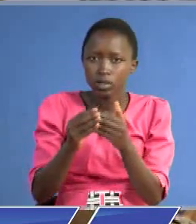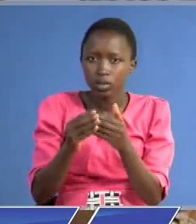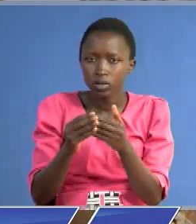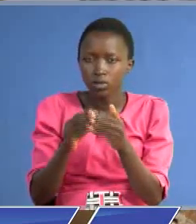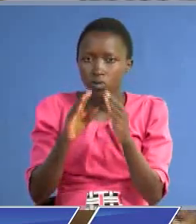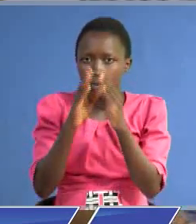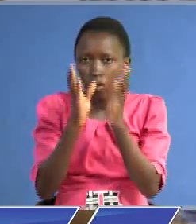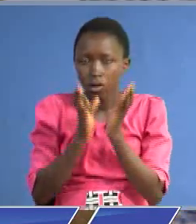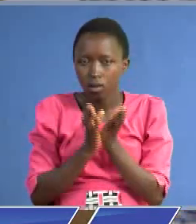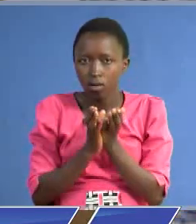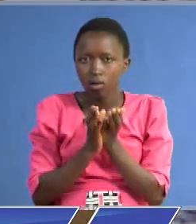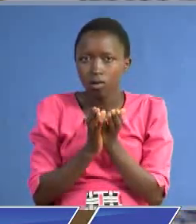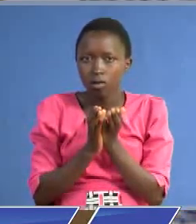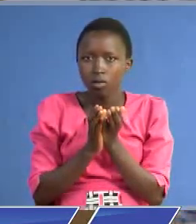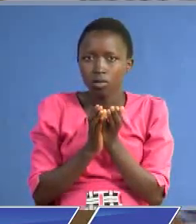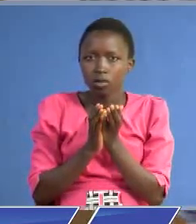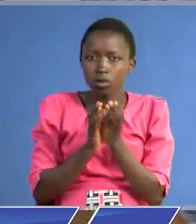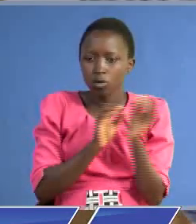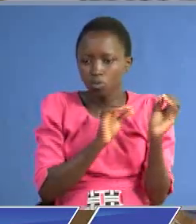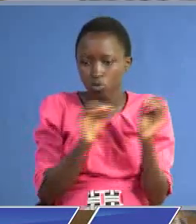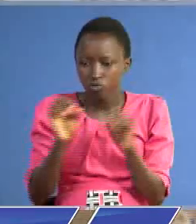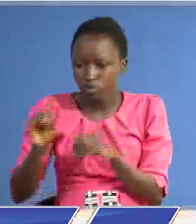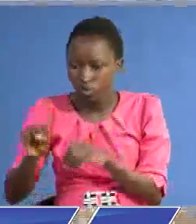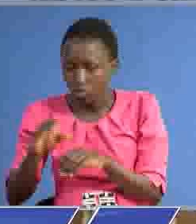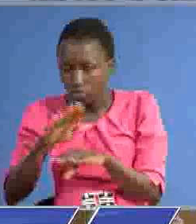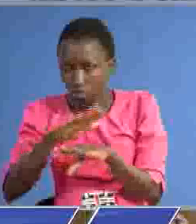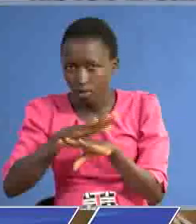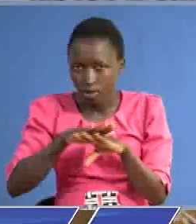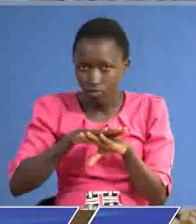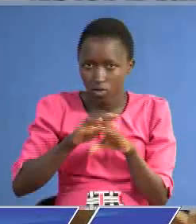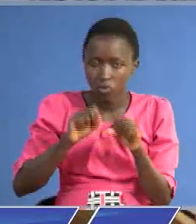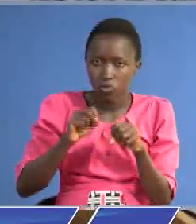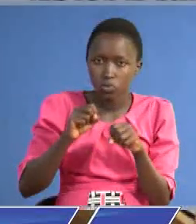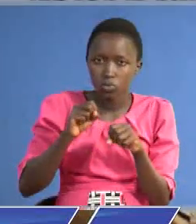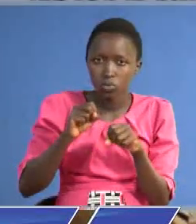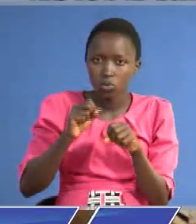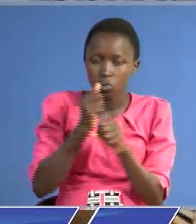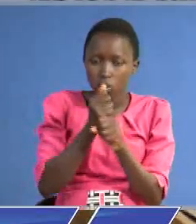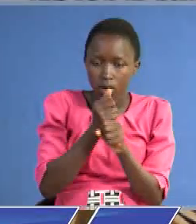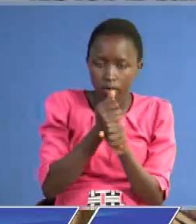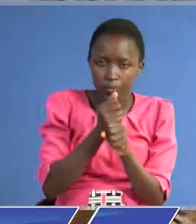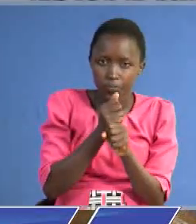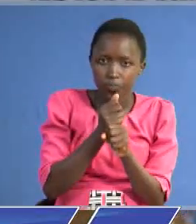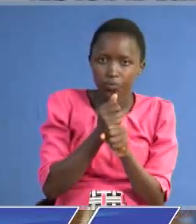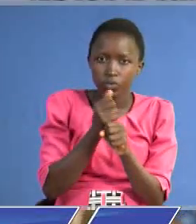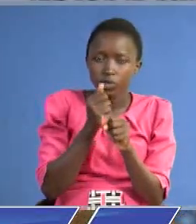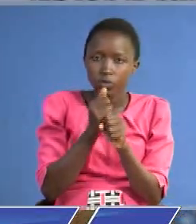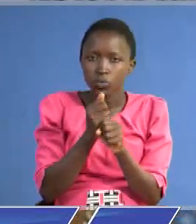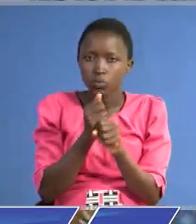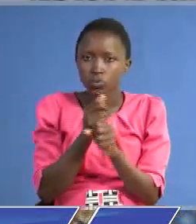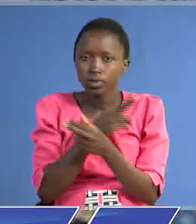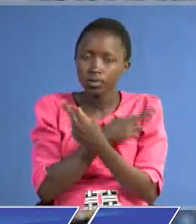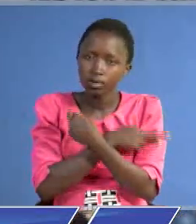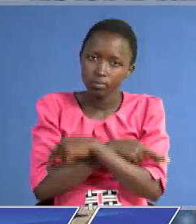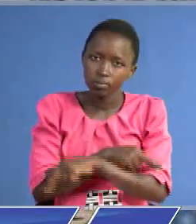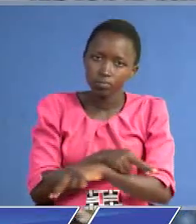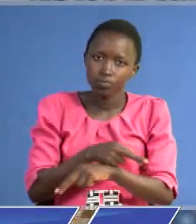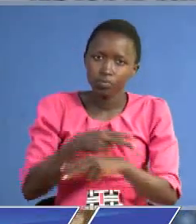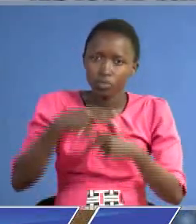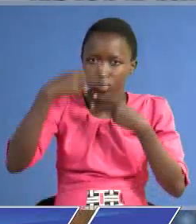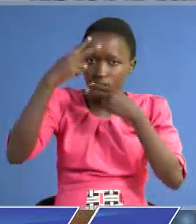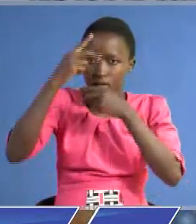in the world. So they've relocated to South Africa. We can still work and do a cool,